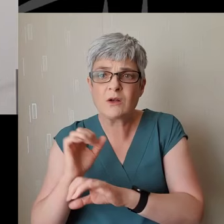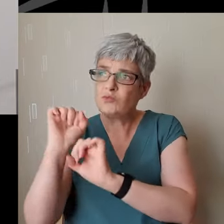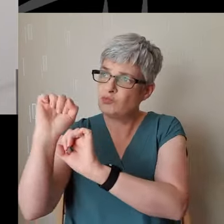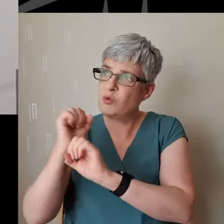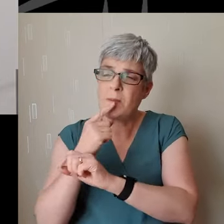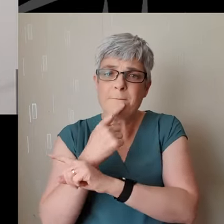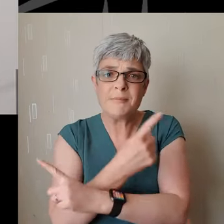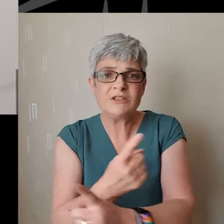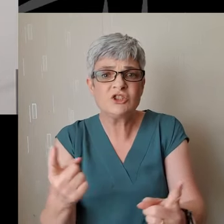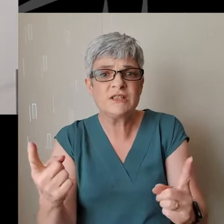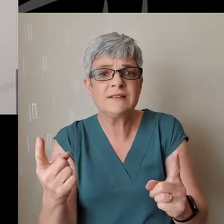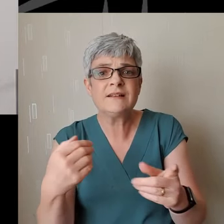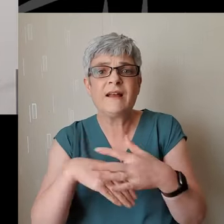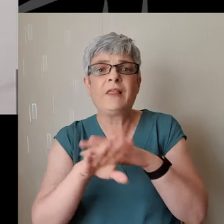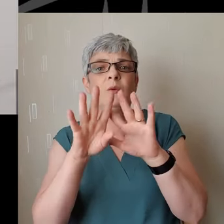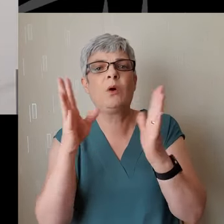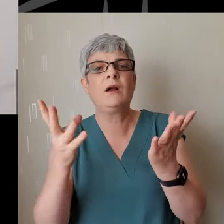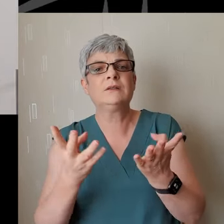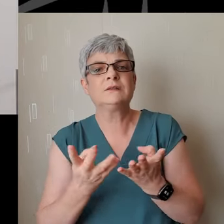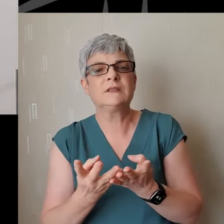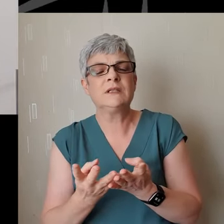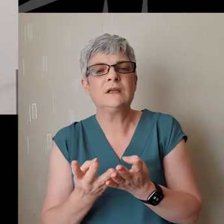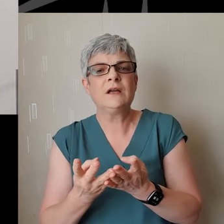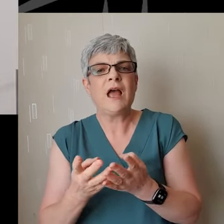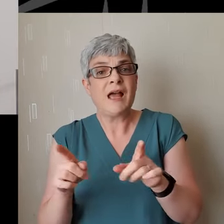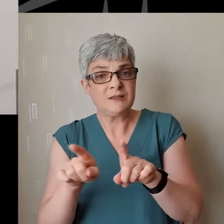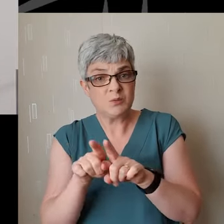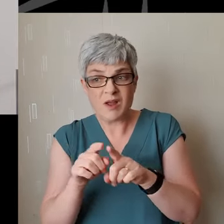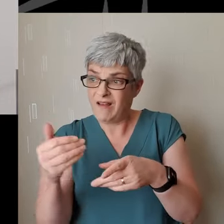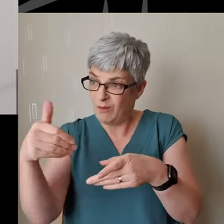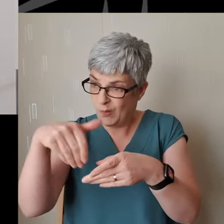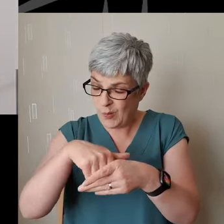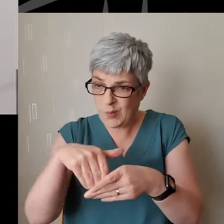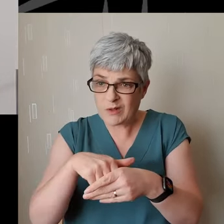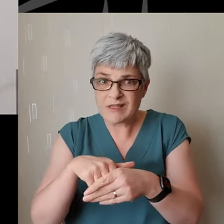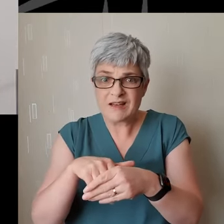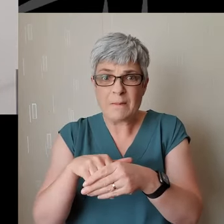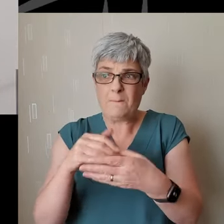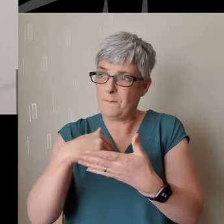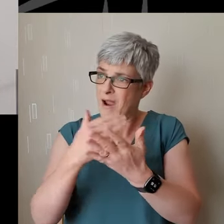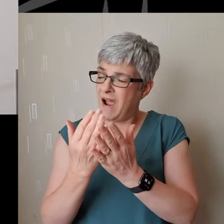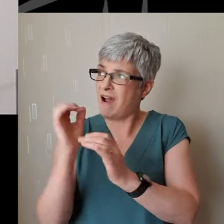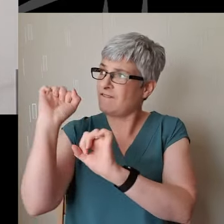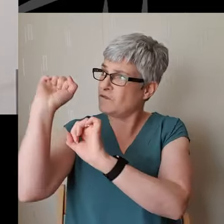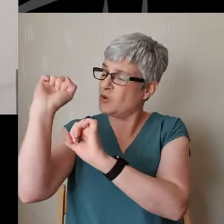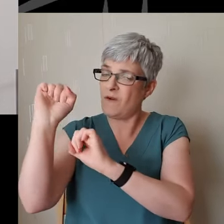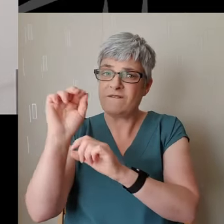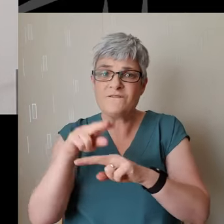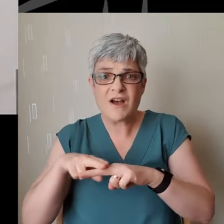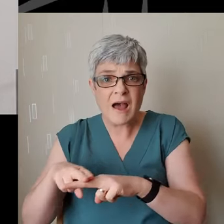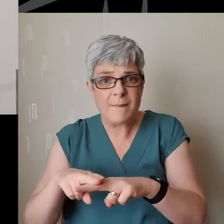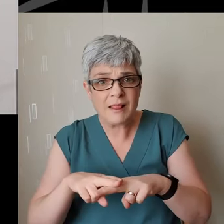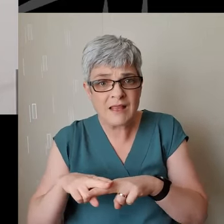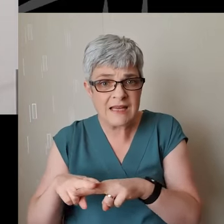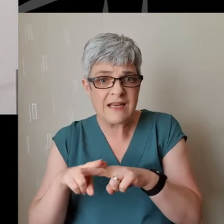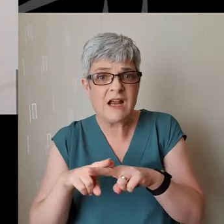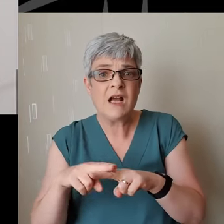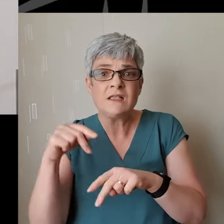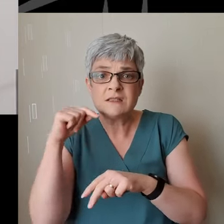world, and for including us as part of your family, sons and daughters of the living